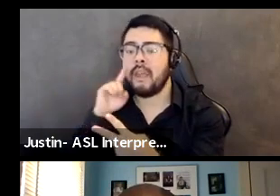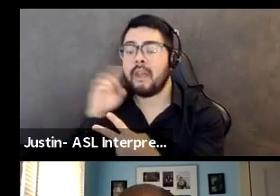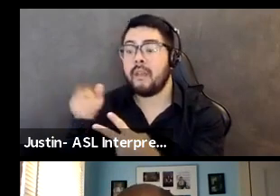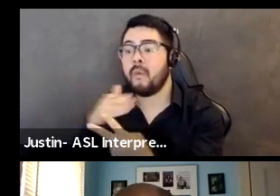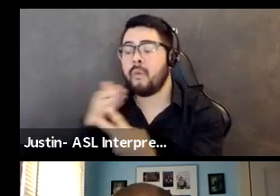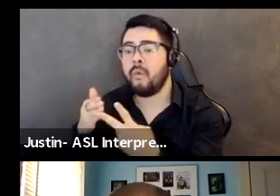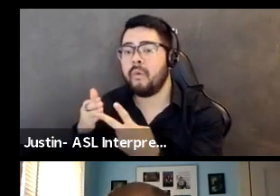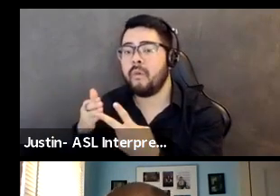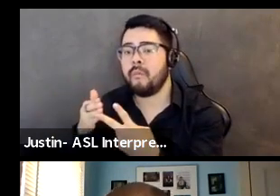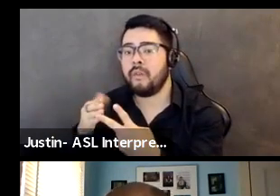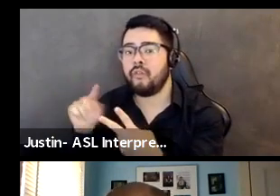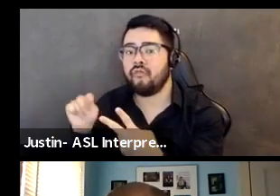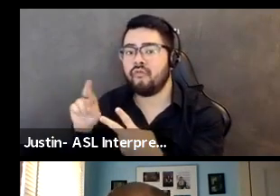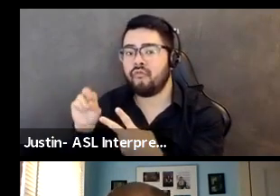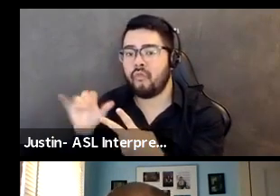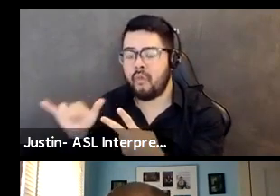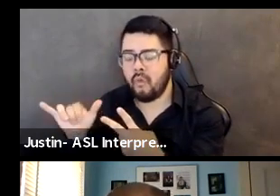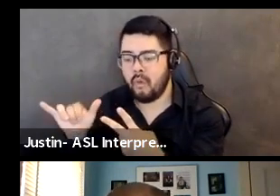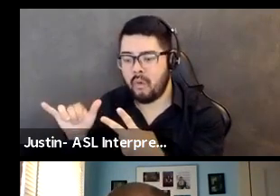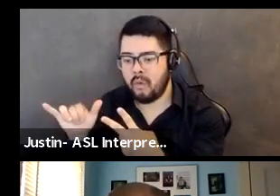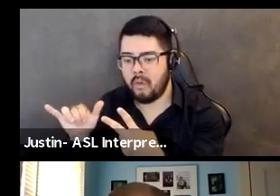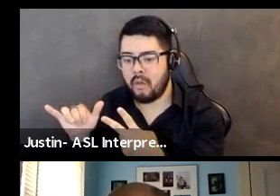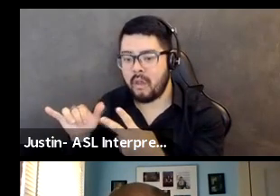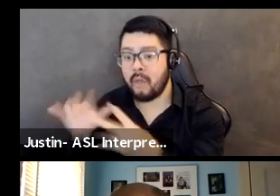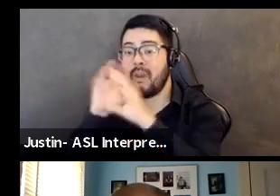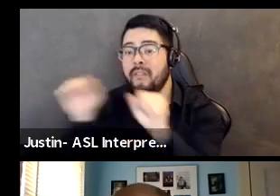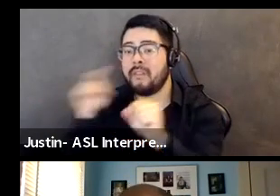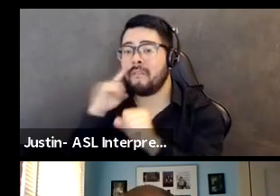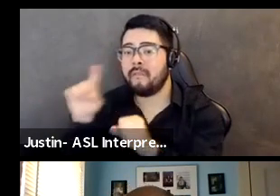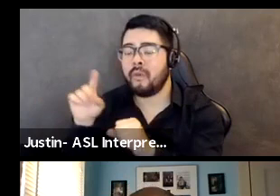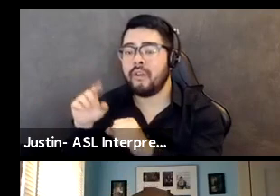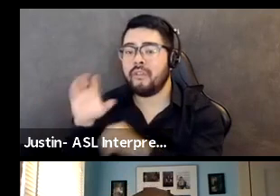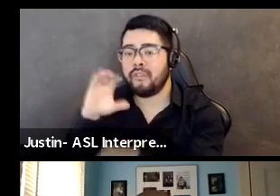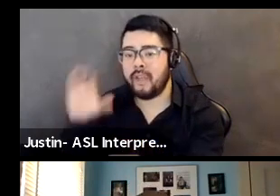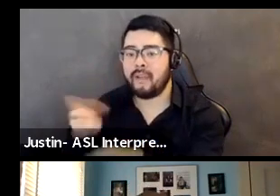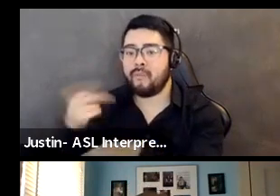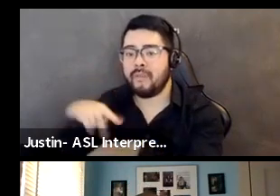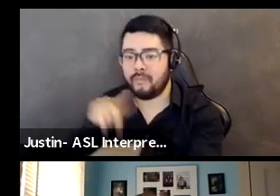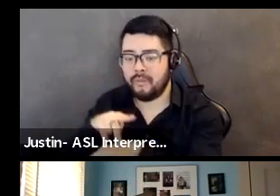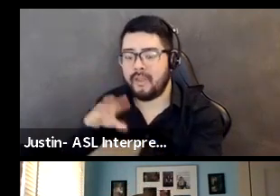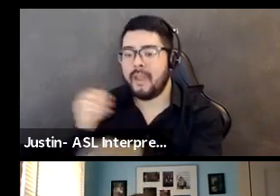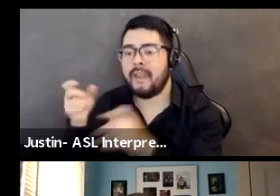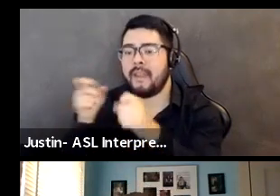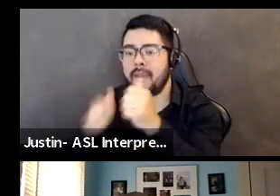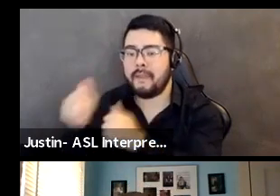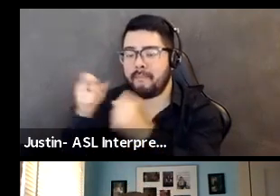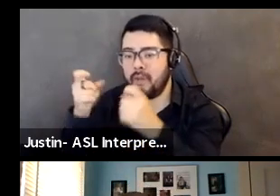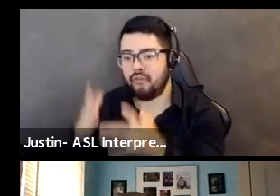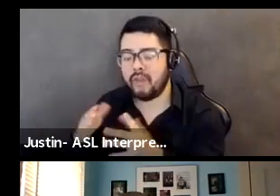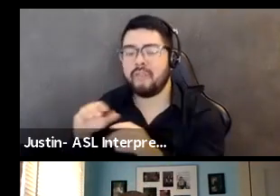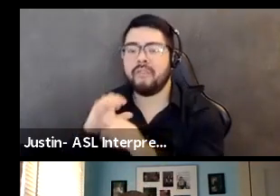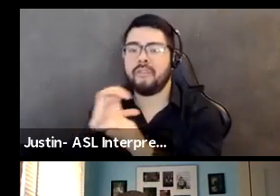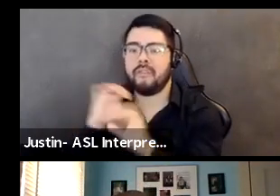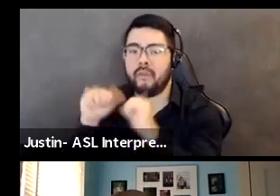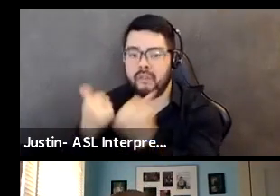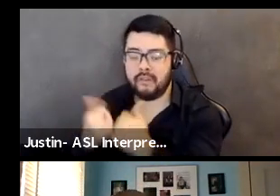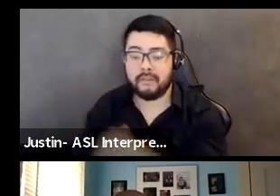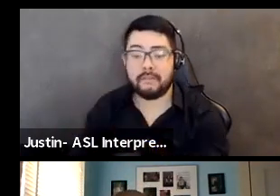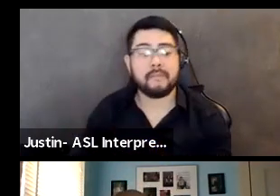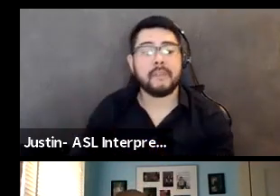by troy la rivere uh president of the chicago principles and administrators association mr bliss